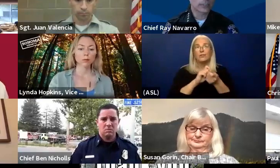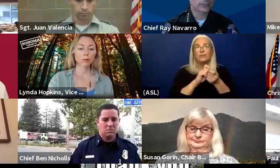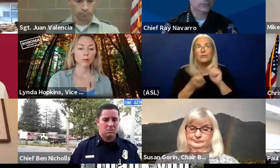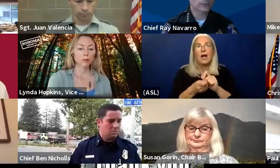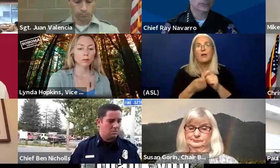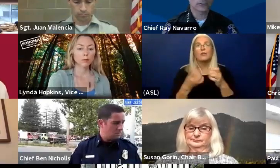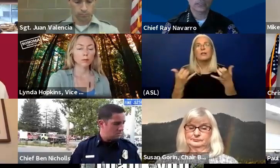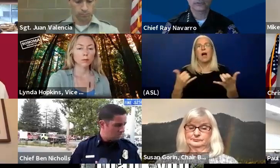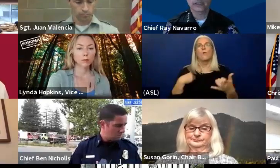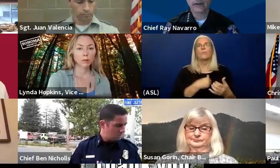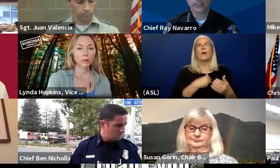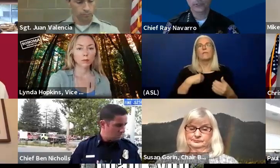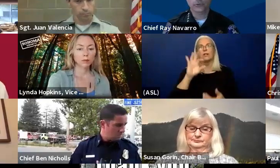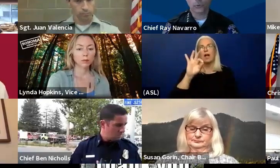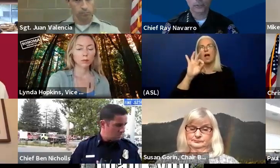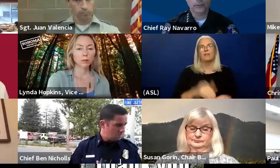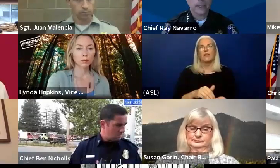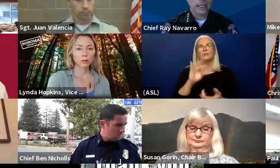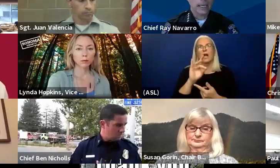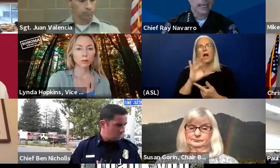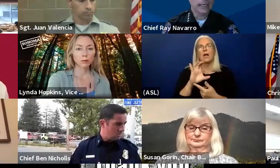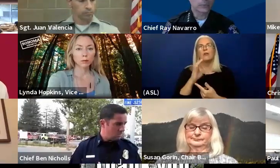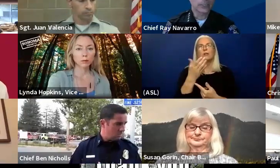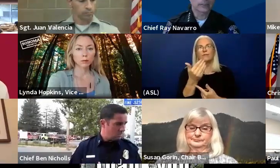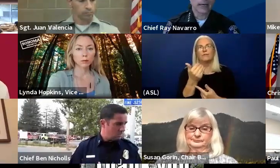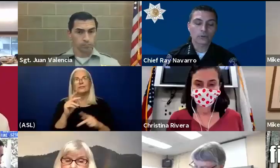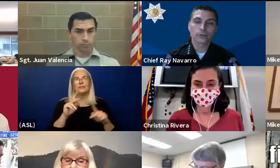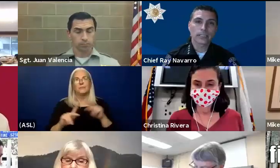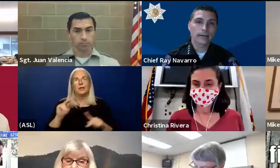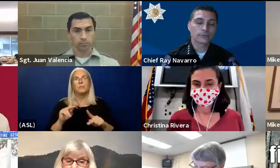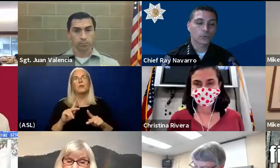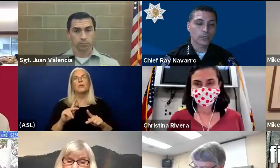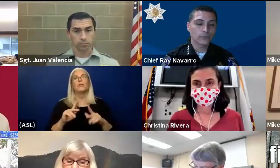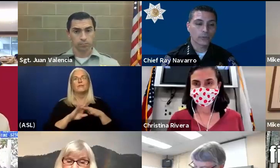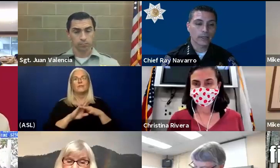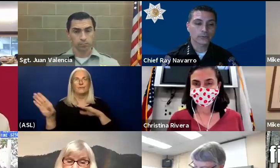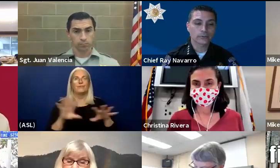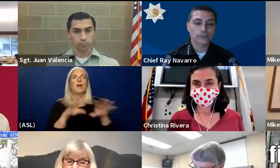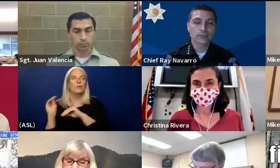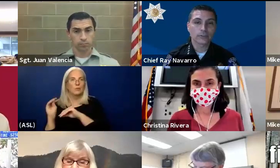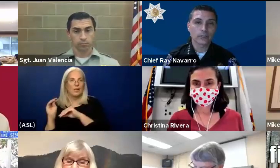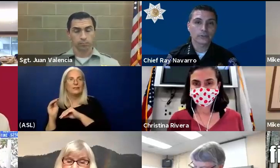9,815 residents still under the evacuation order. And we now currently have